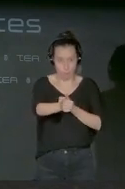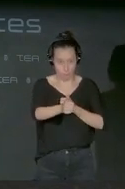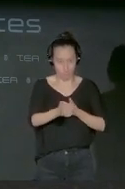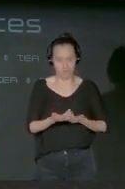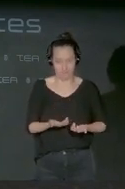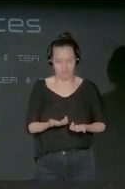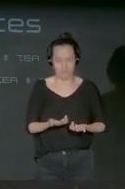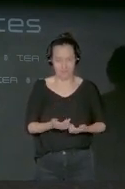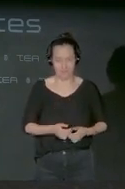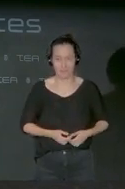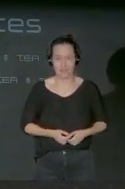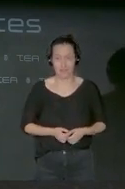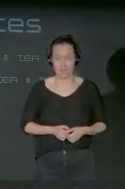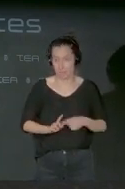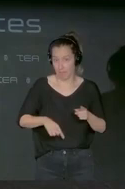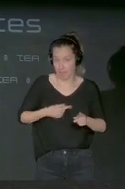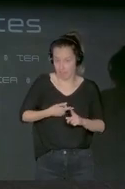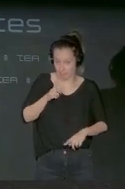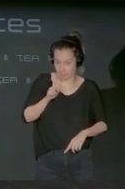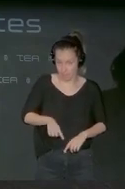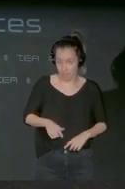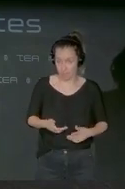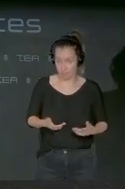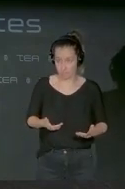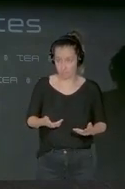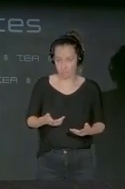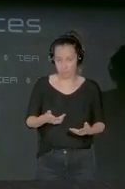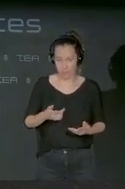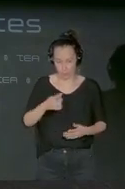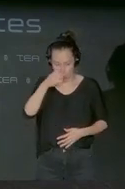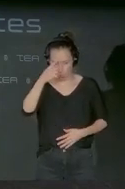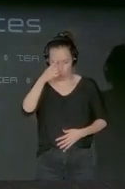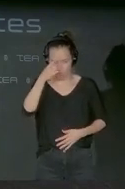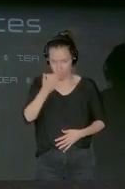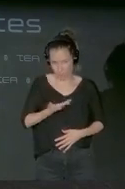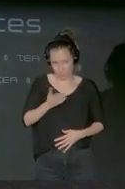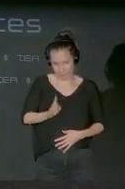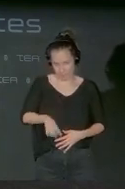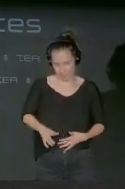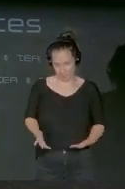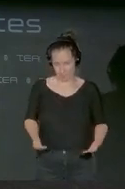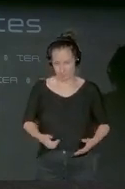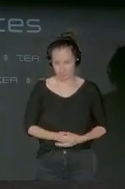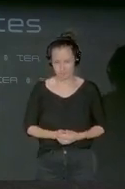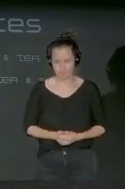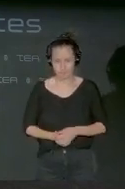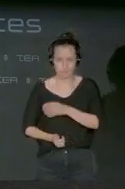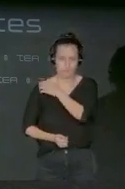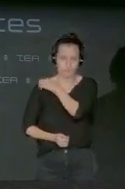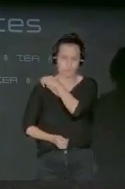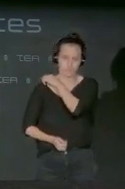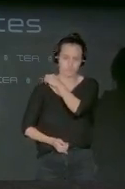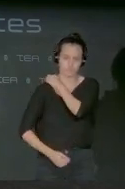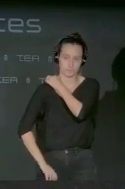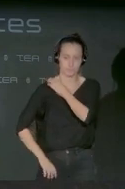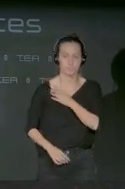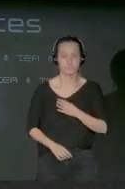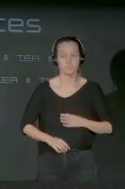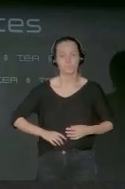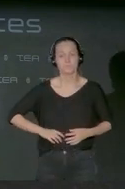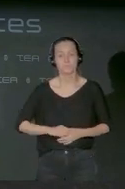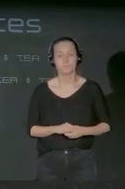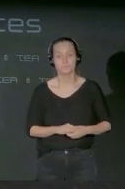that, along with the work that we at Video Games Europe and JP at EGDF have been doing for the last decade